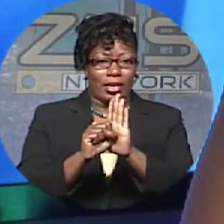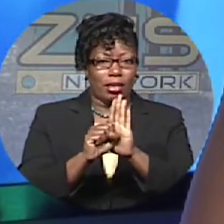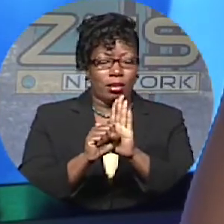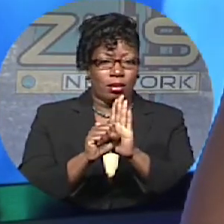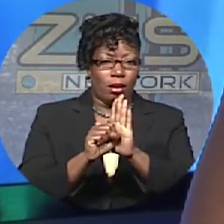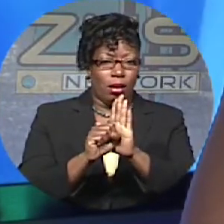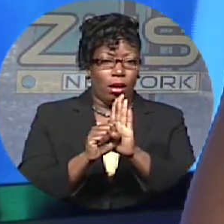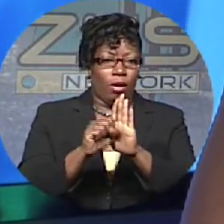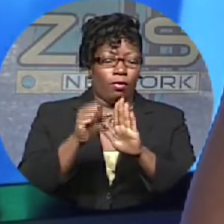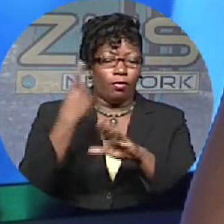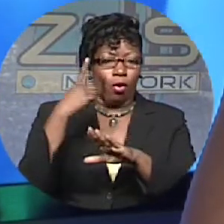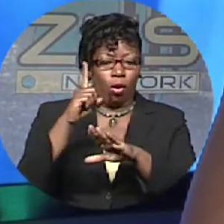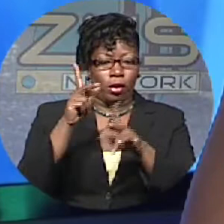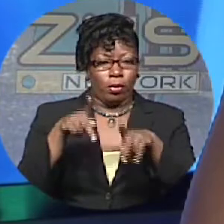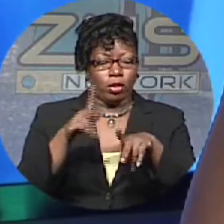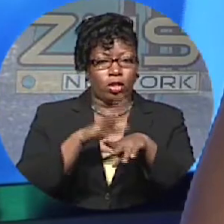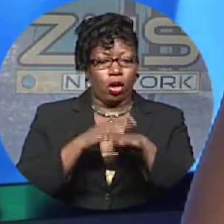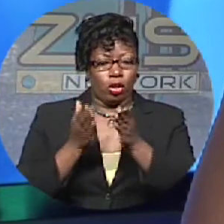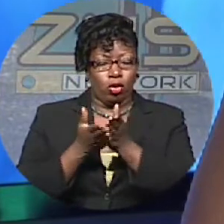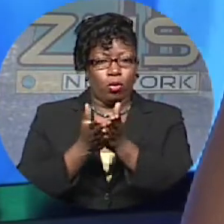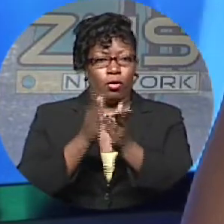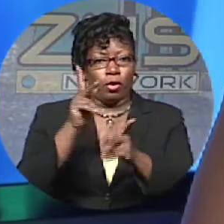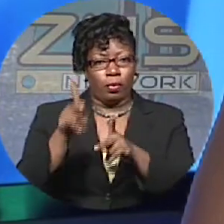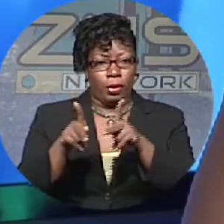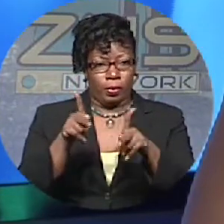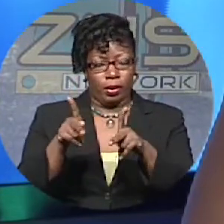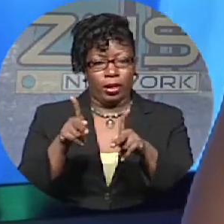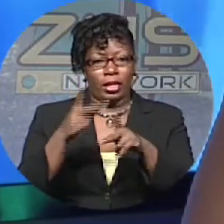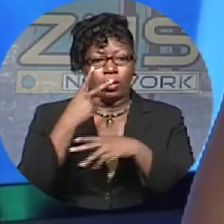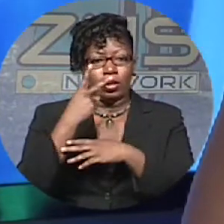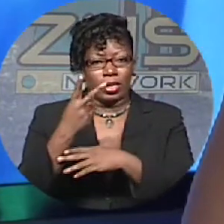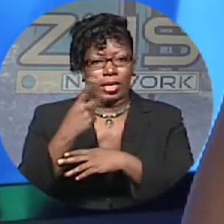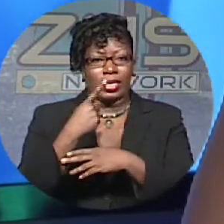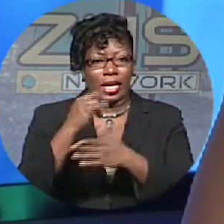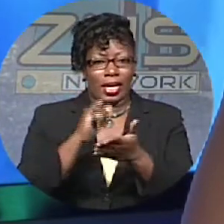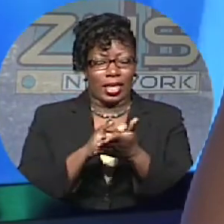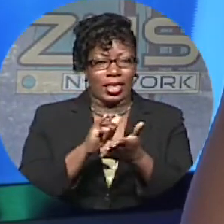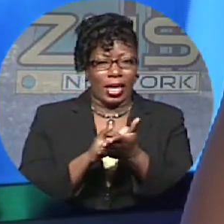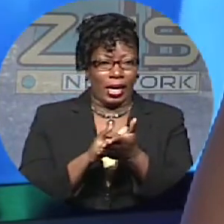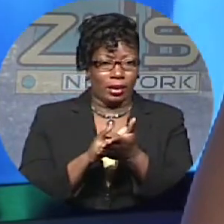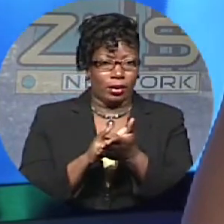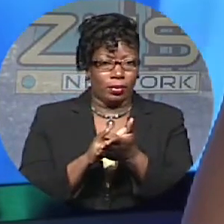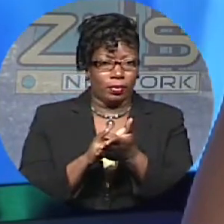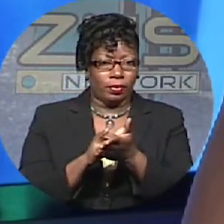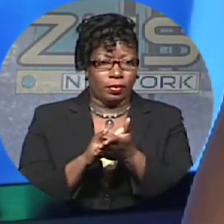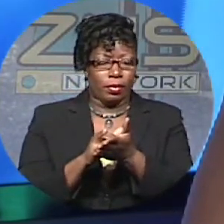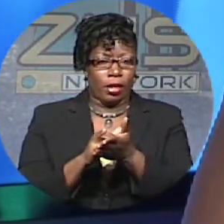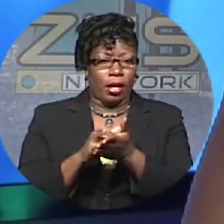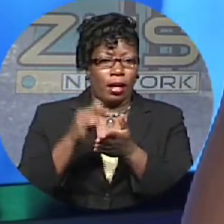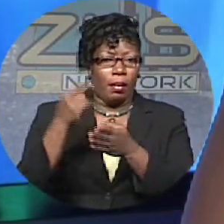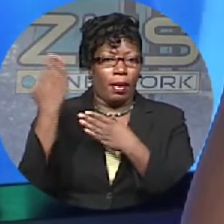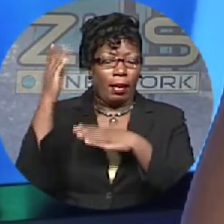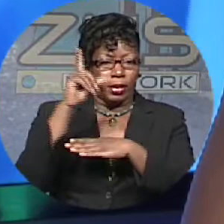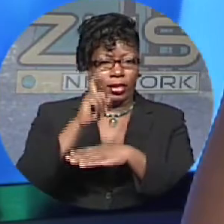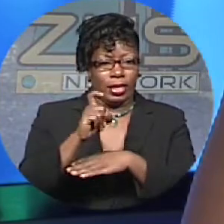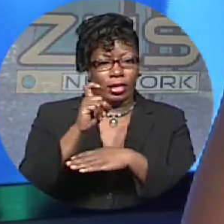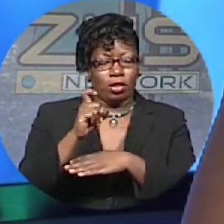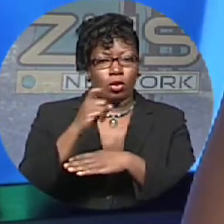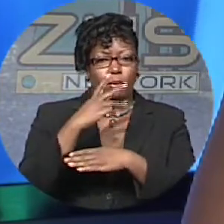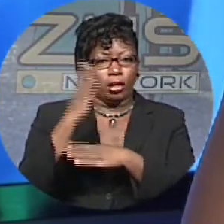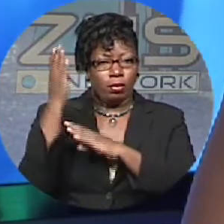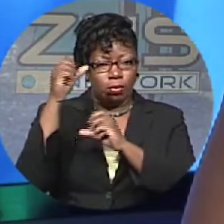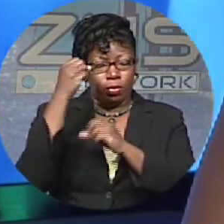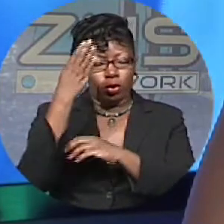The movement says signs will include messages such as Bahamas be beautiful again and respect the human rights of the